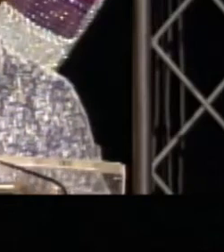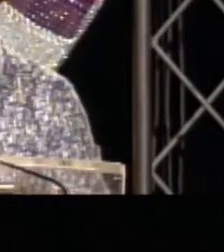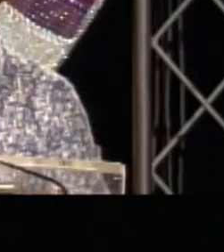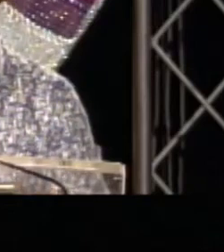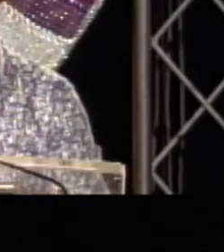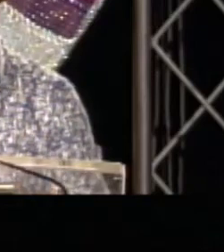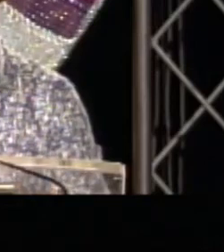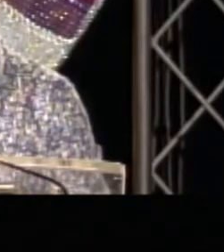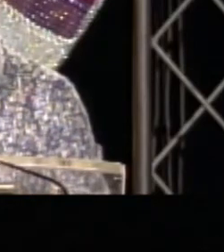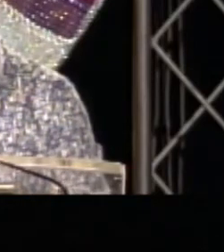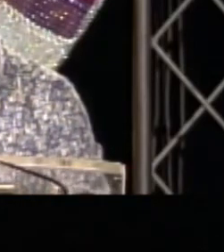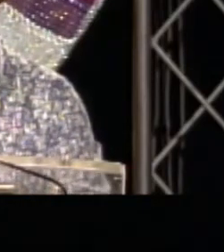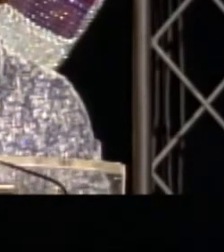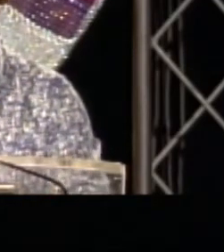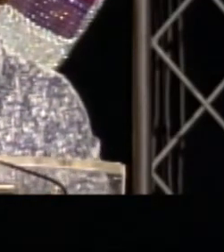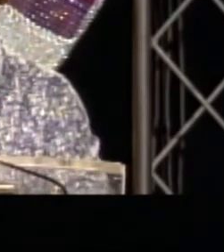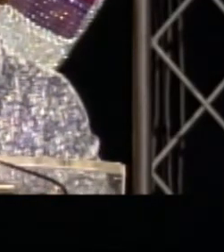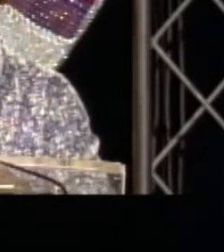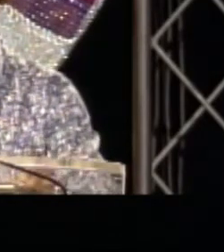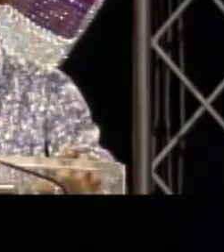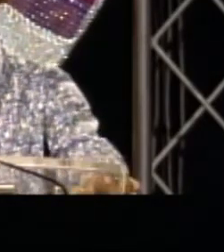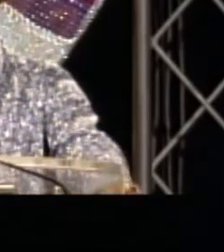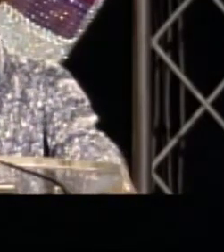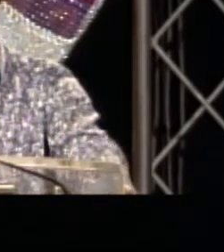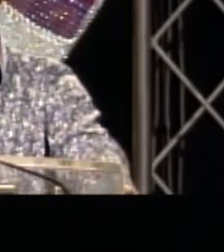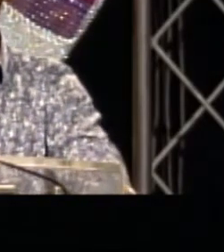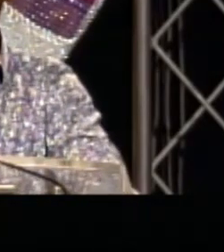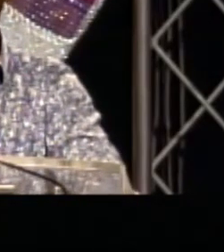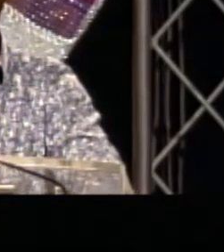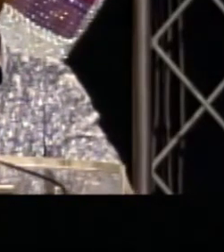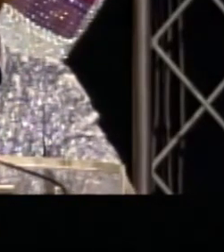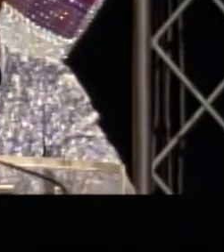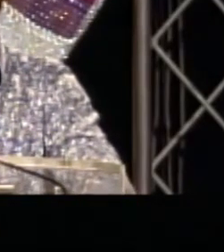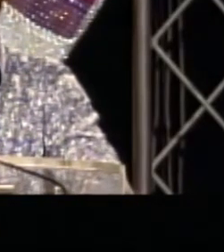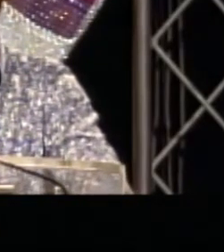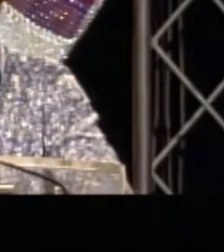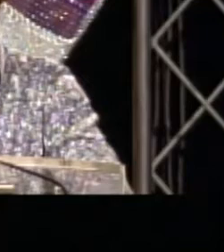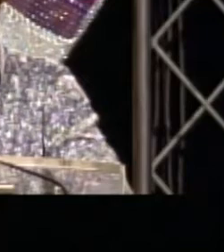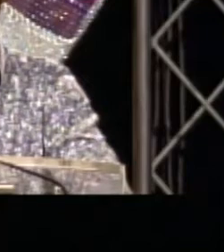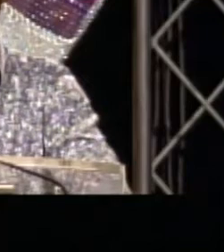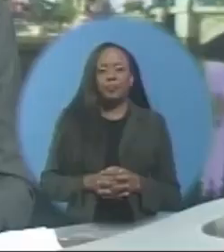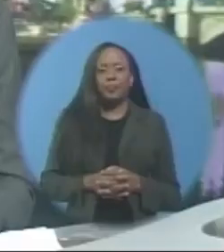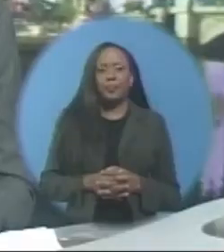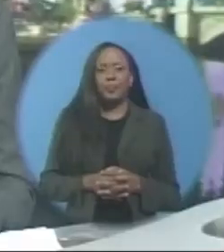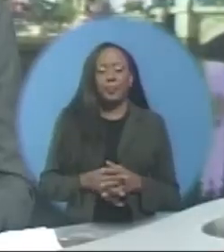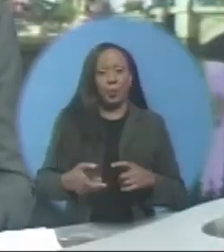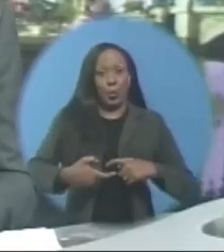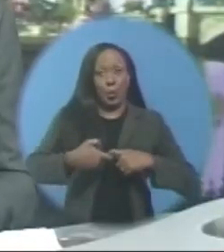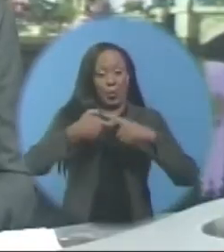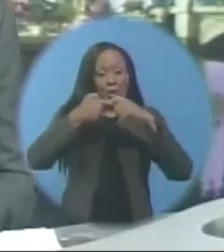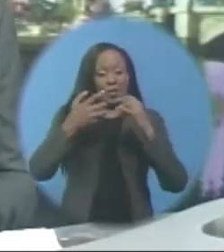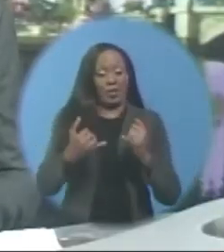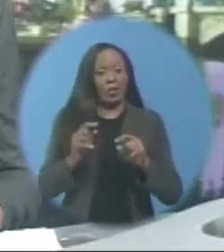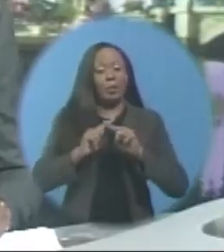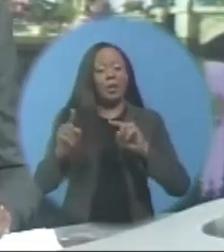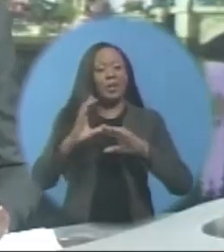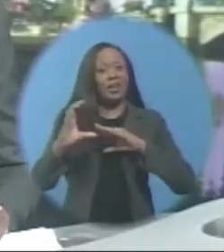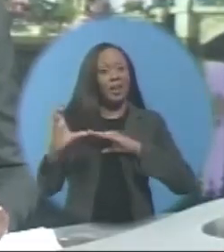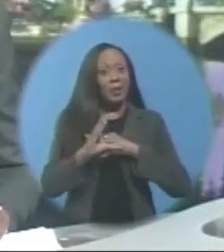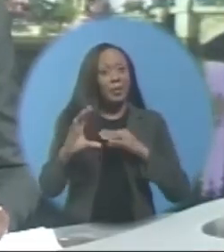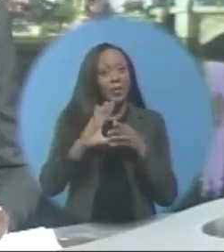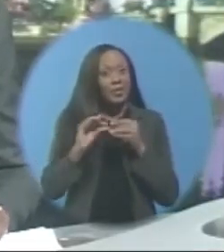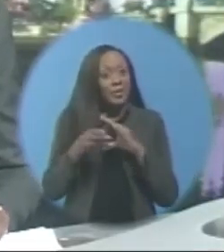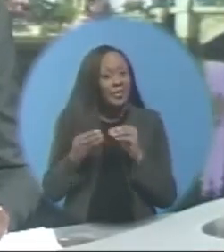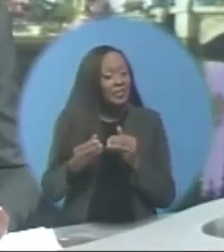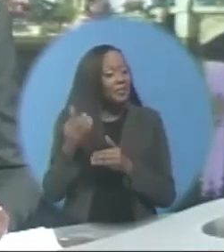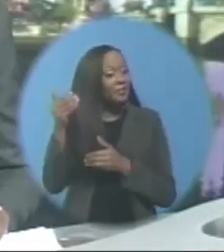open dialogue on this matter in the interest of protecting the festival product. After the break, we'll take a look at